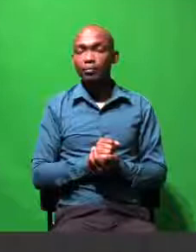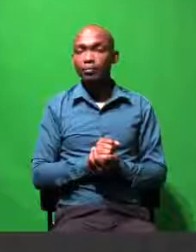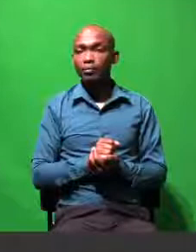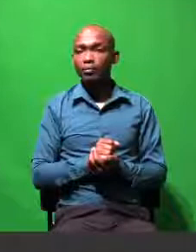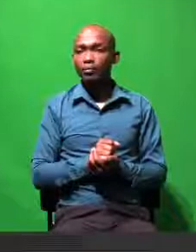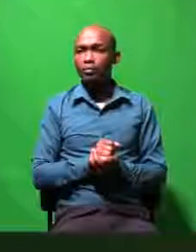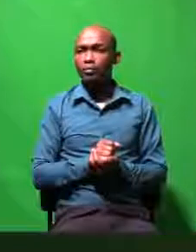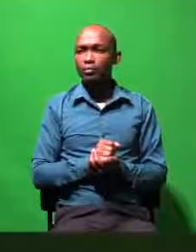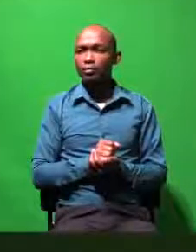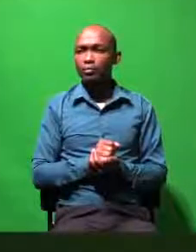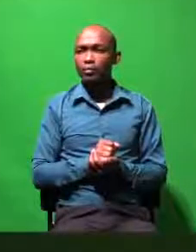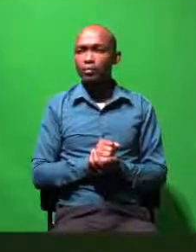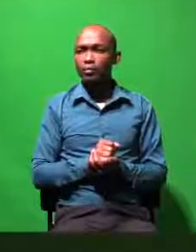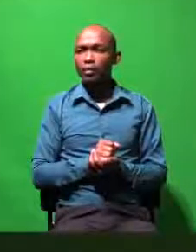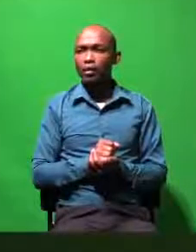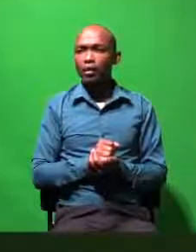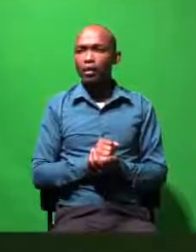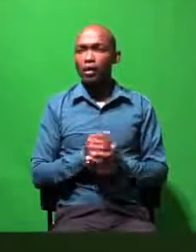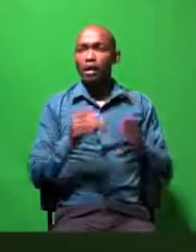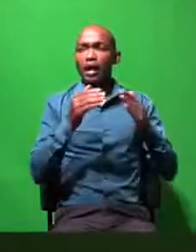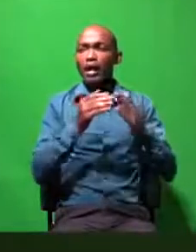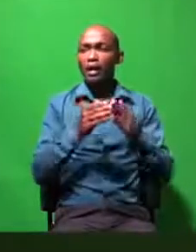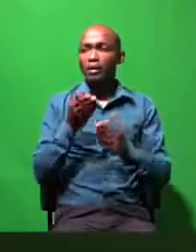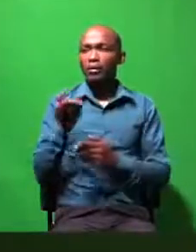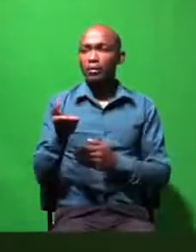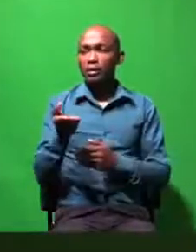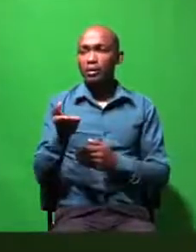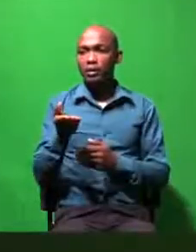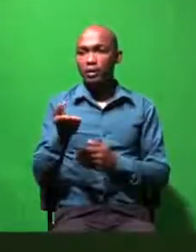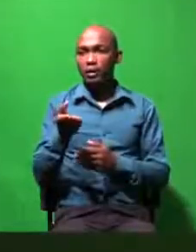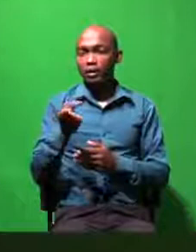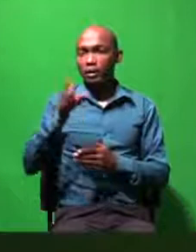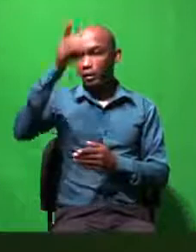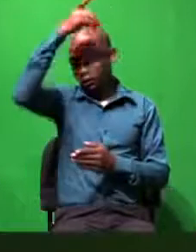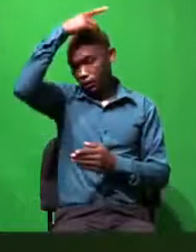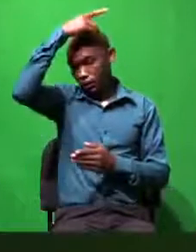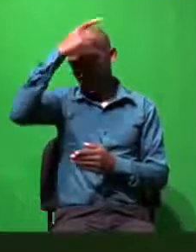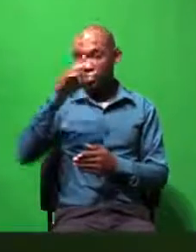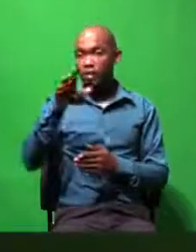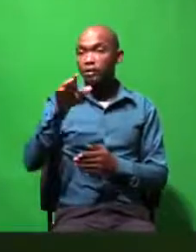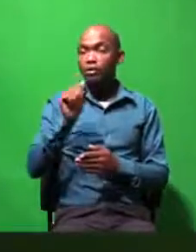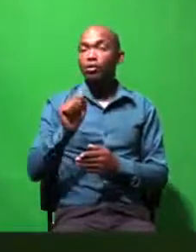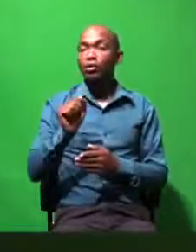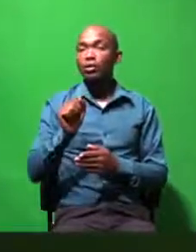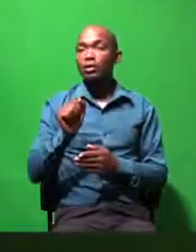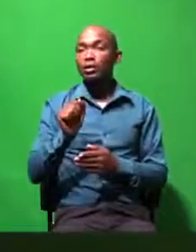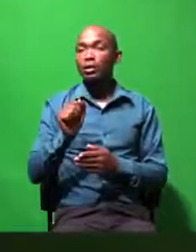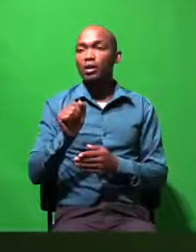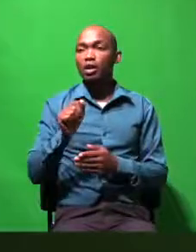Angle whose sum is 90 degrees are called the complementary angles.